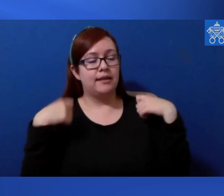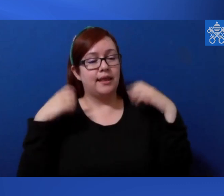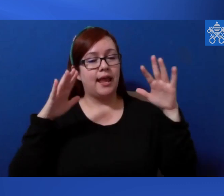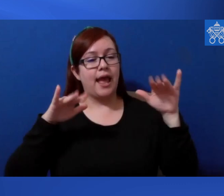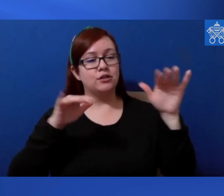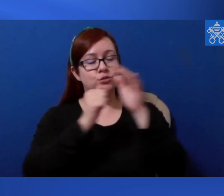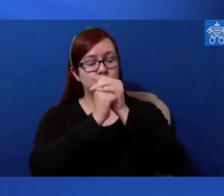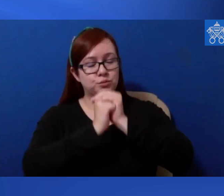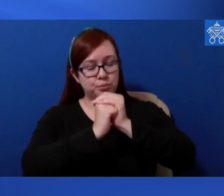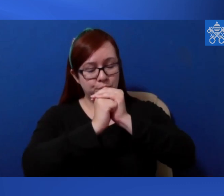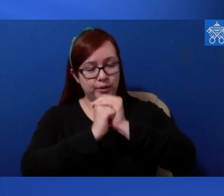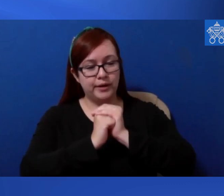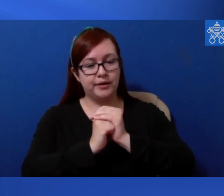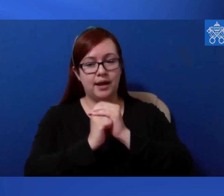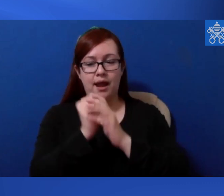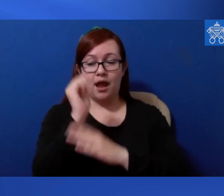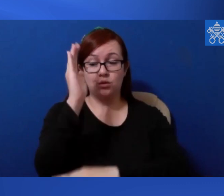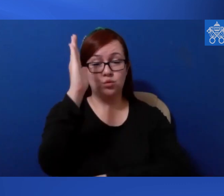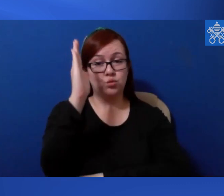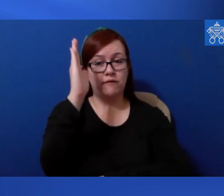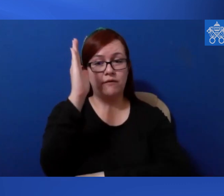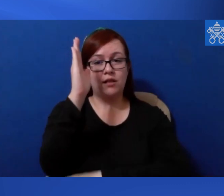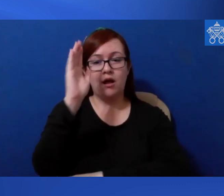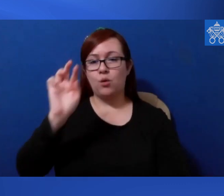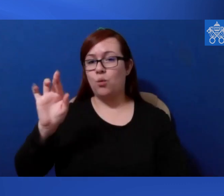of the Angelus Prayer at 12 o'clock.